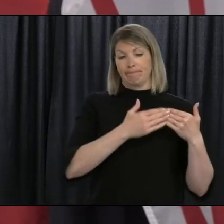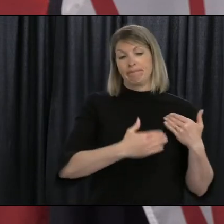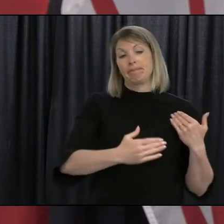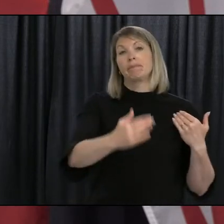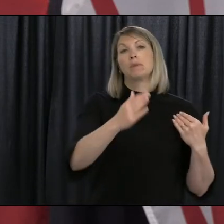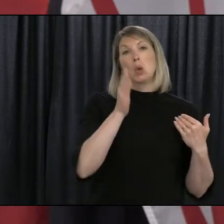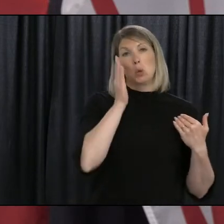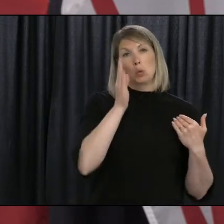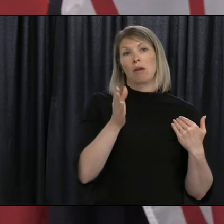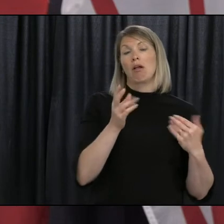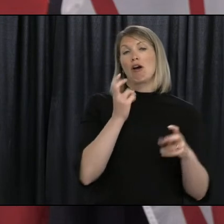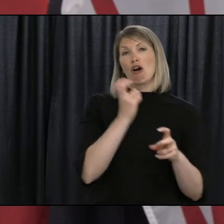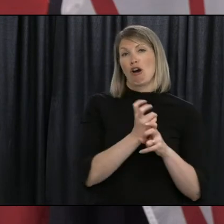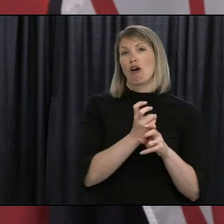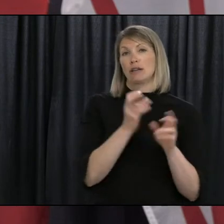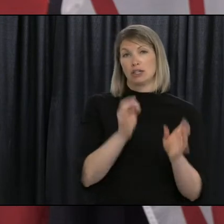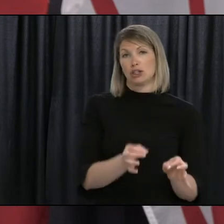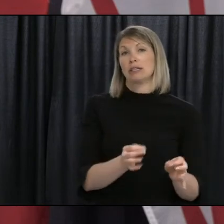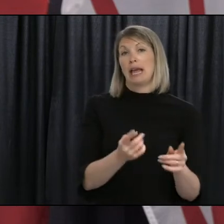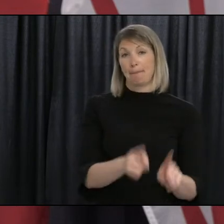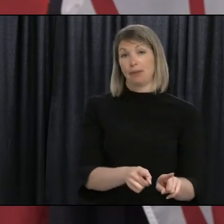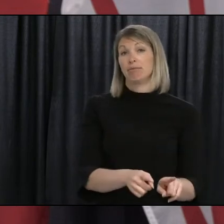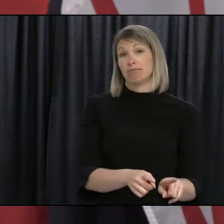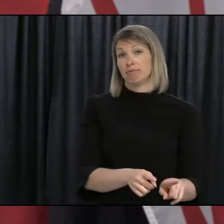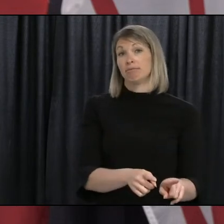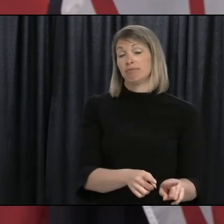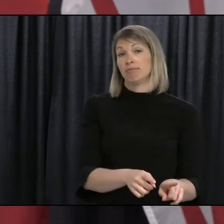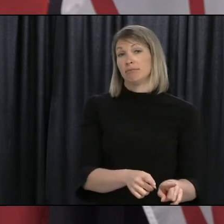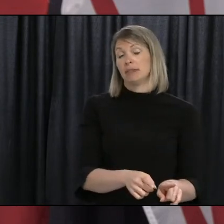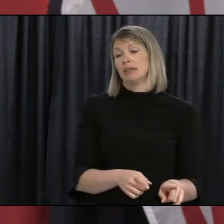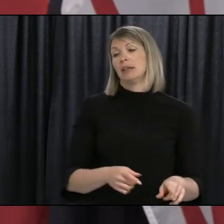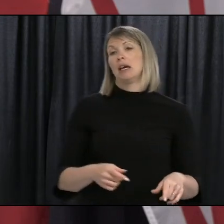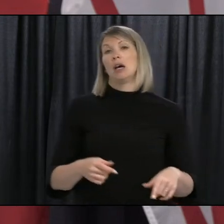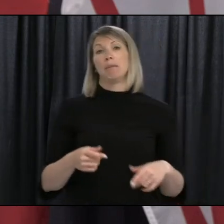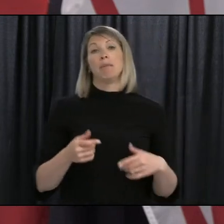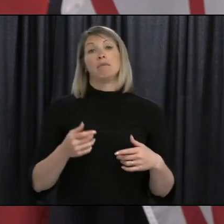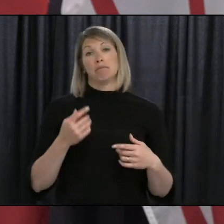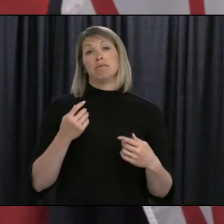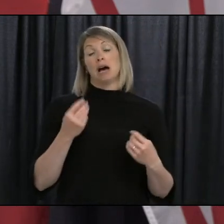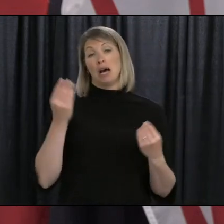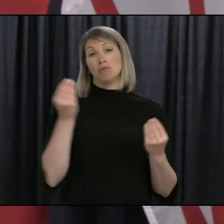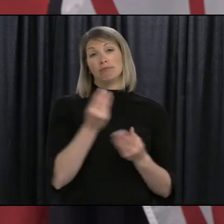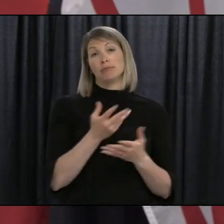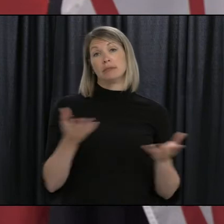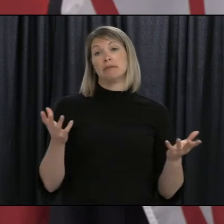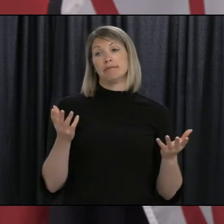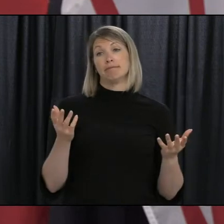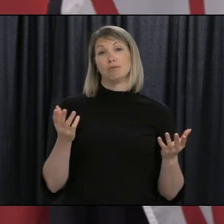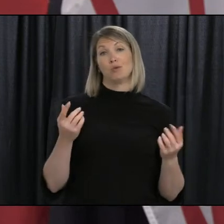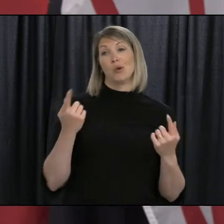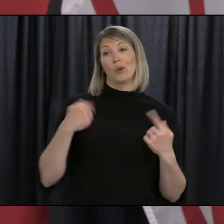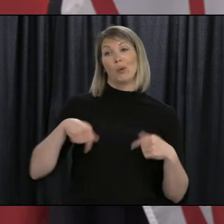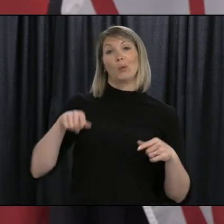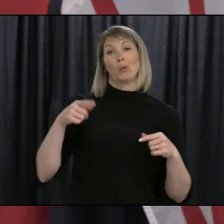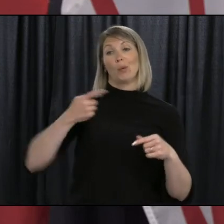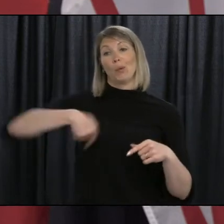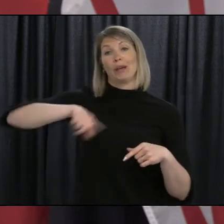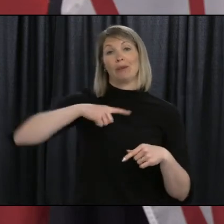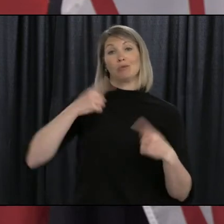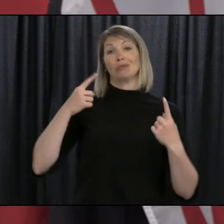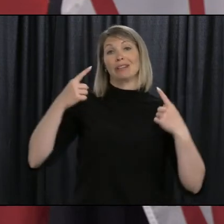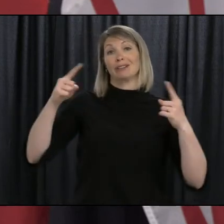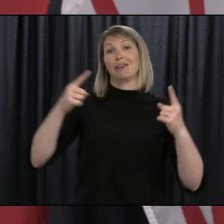because of the setbacks, but we were making very solid progress. Again, our bond rating agencies have identified that